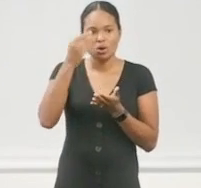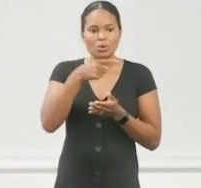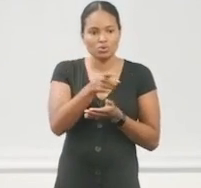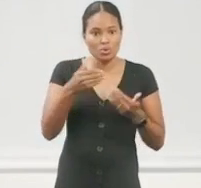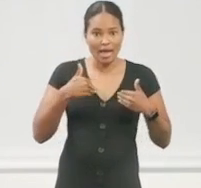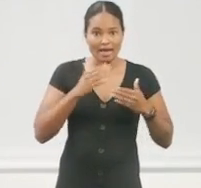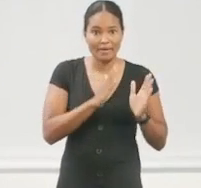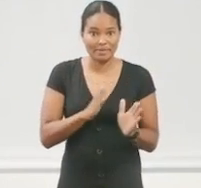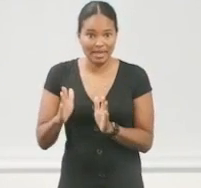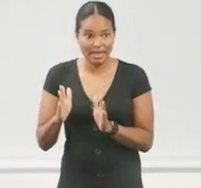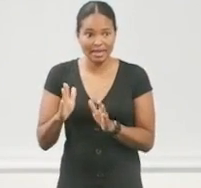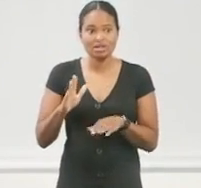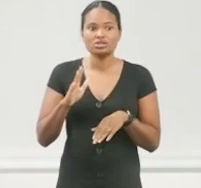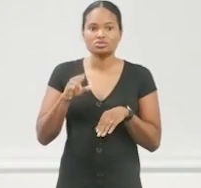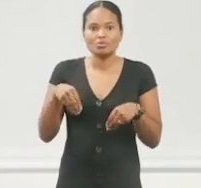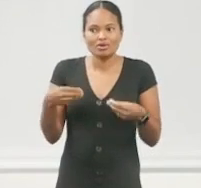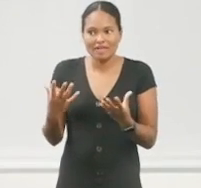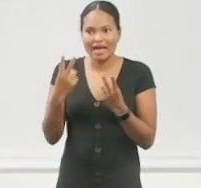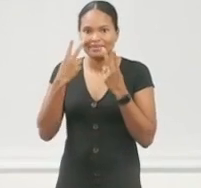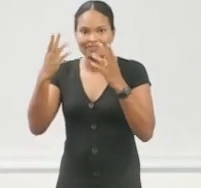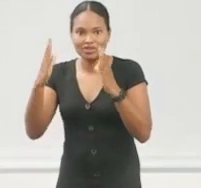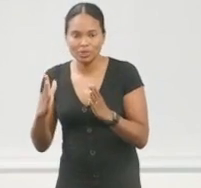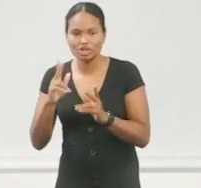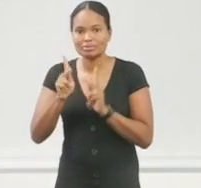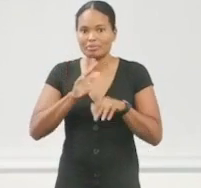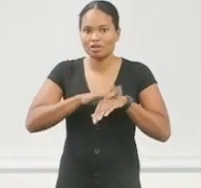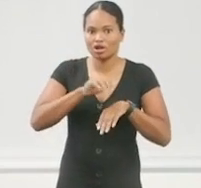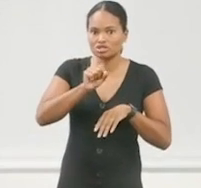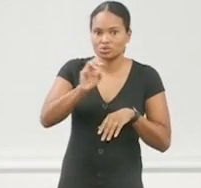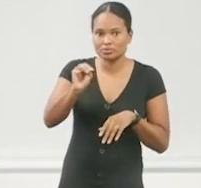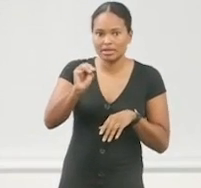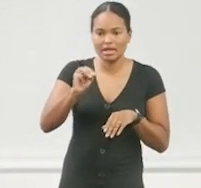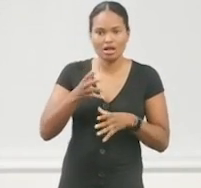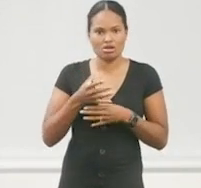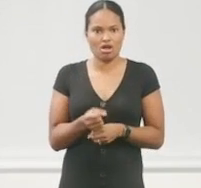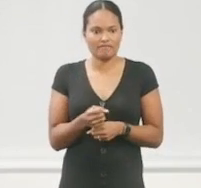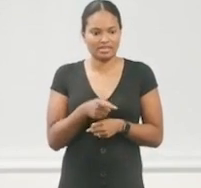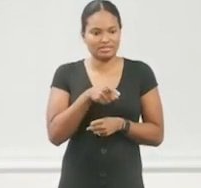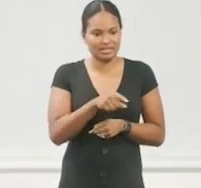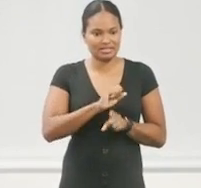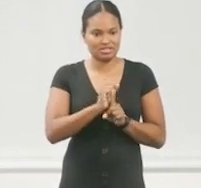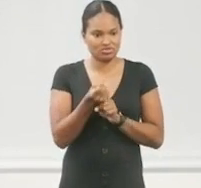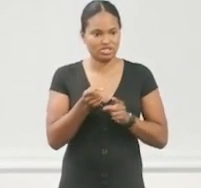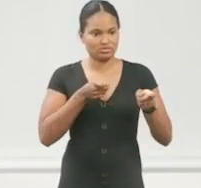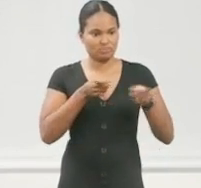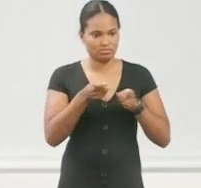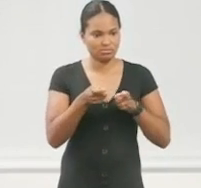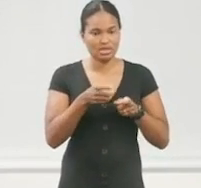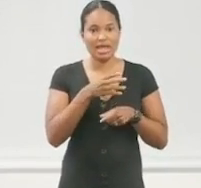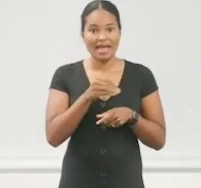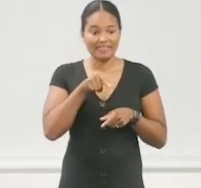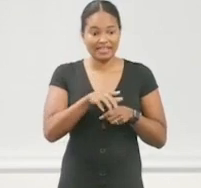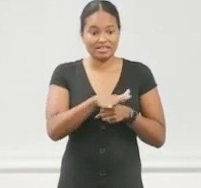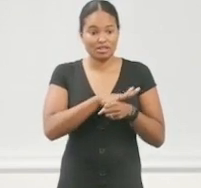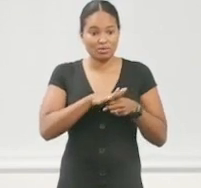also give those viewers and those folks following us on social media the confidence that the situation's managed and that they're at a location that has